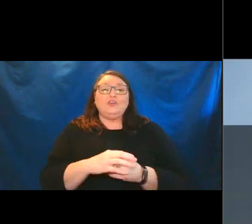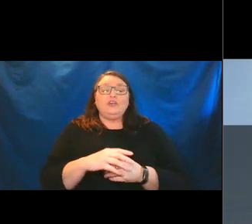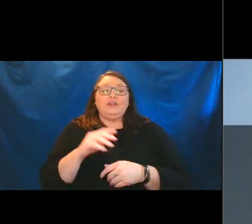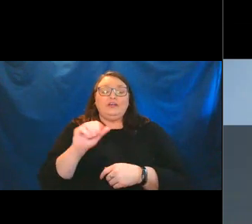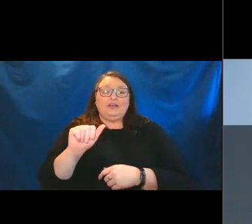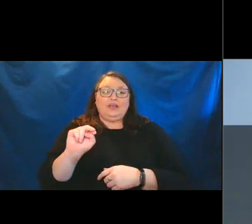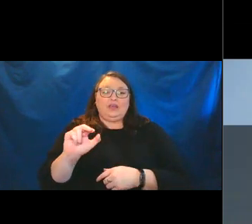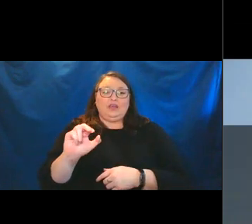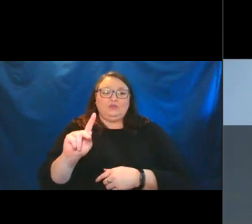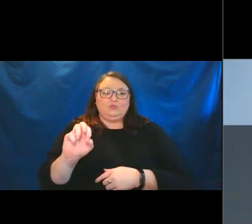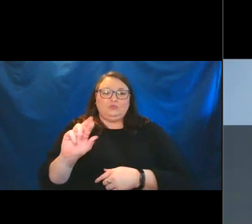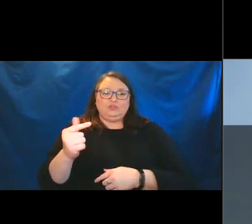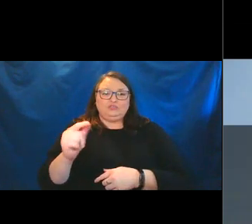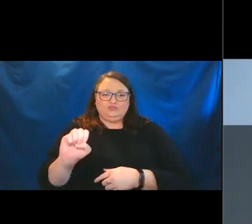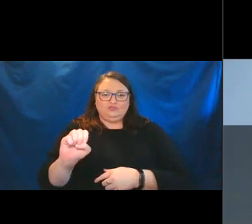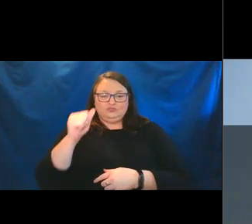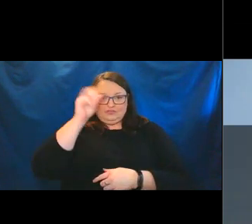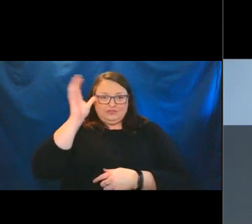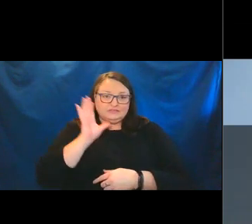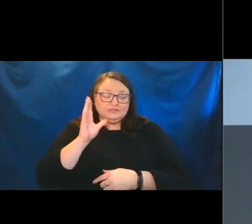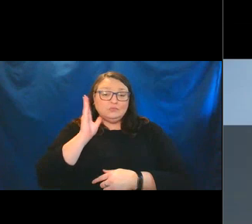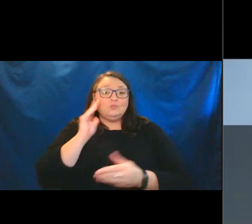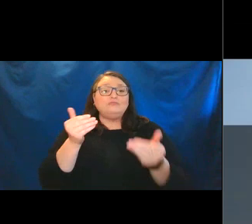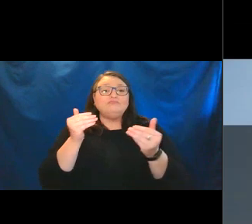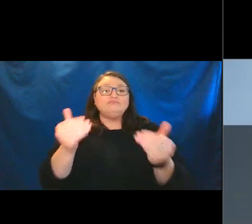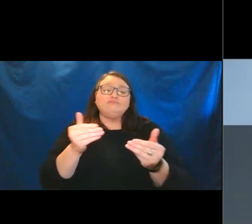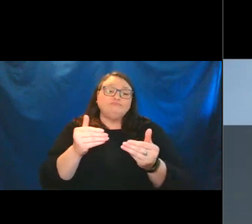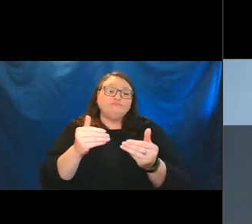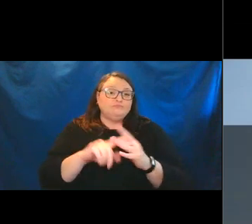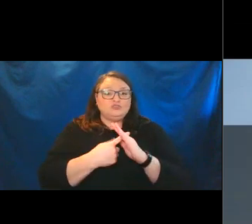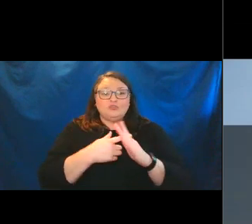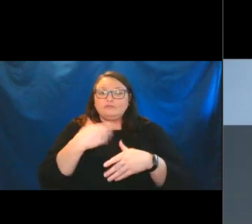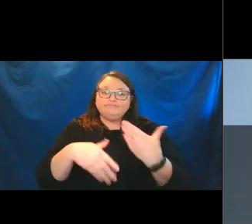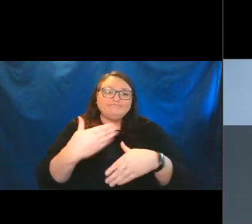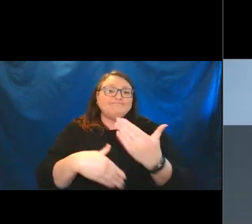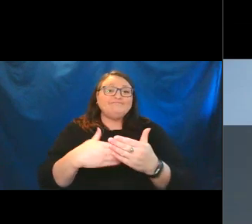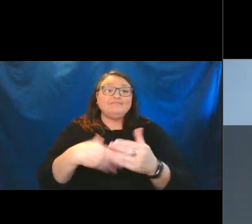Alaska. And we'll just go ahead and dive right in. Next slide, please.